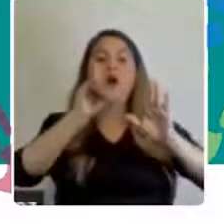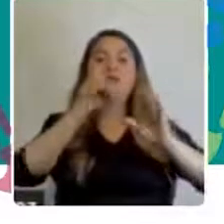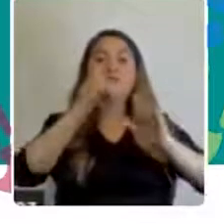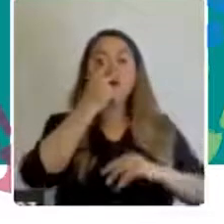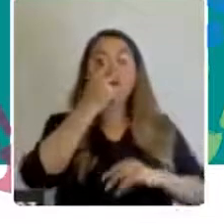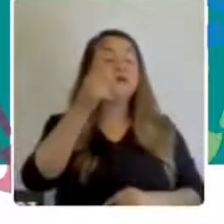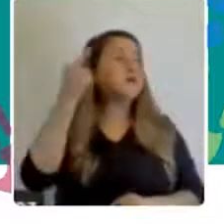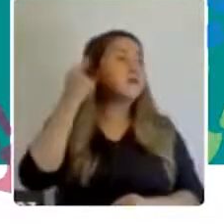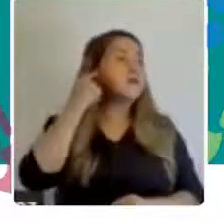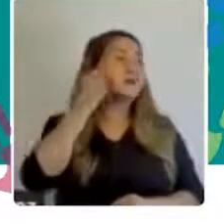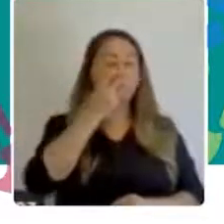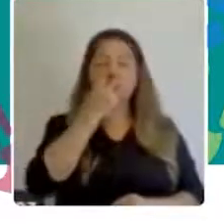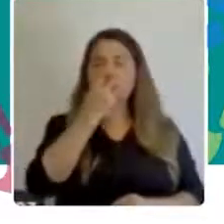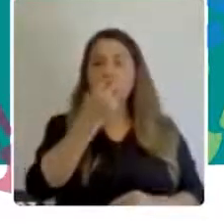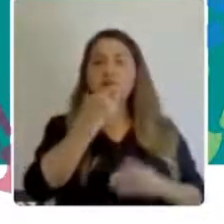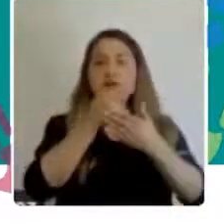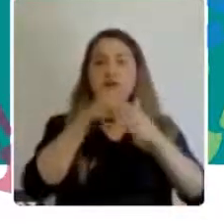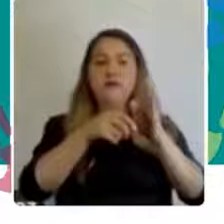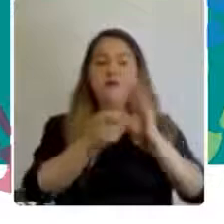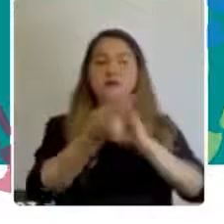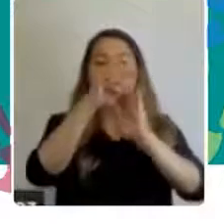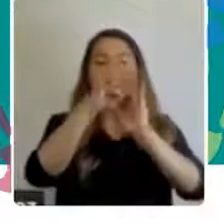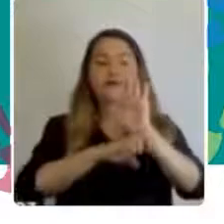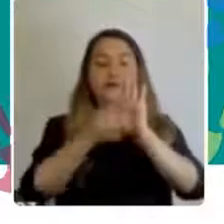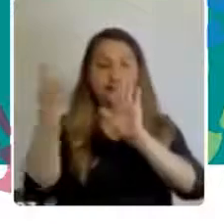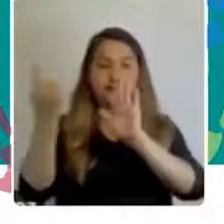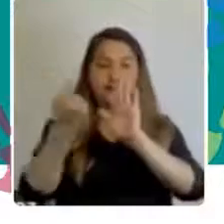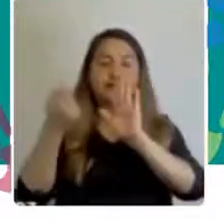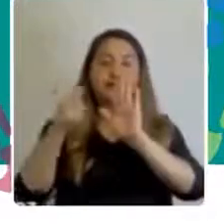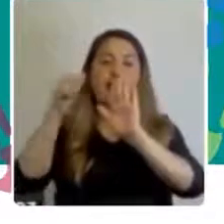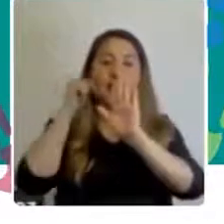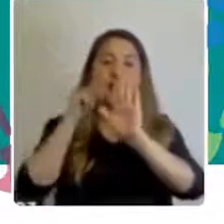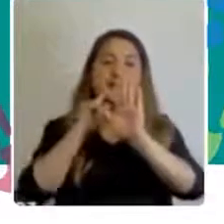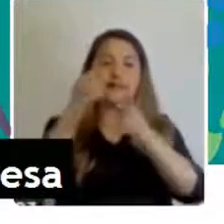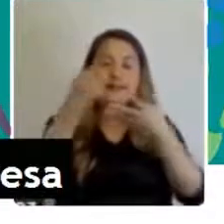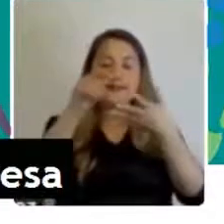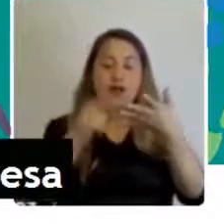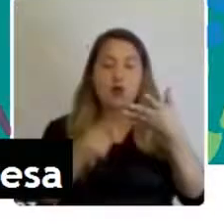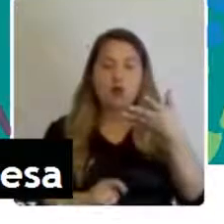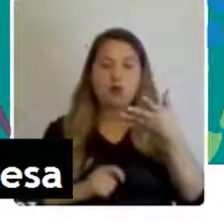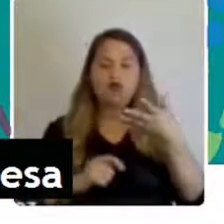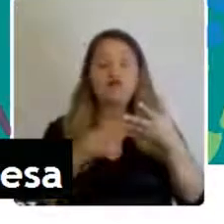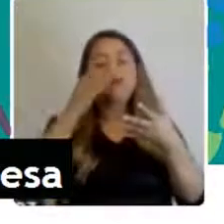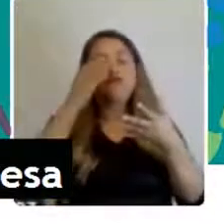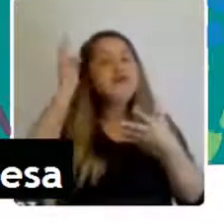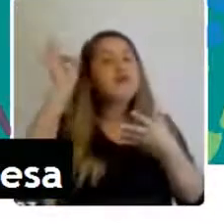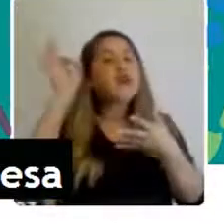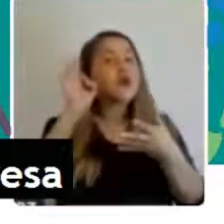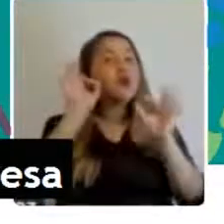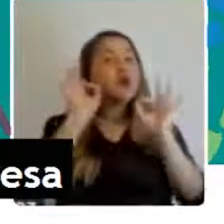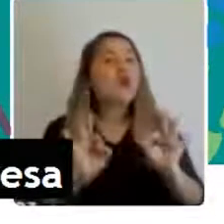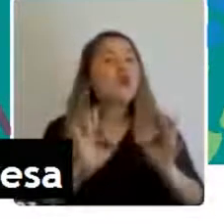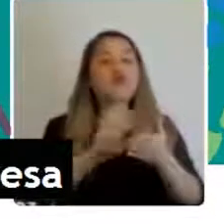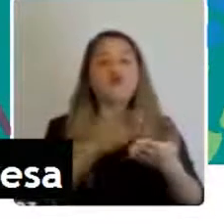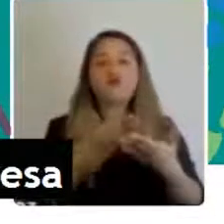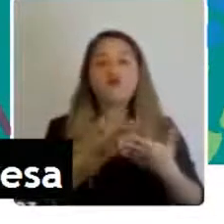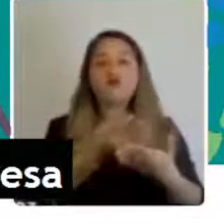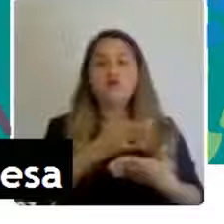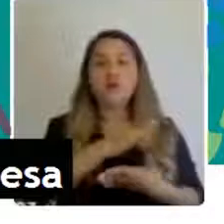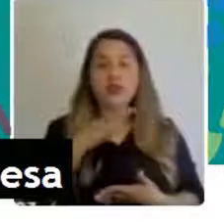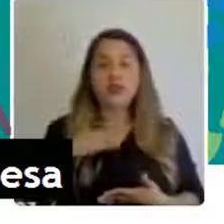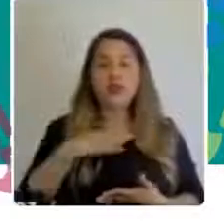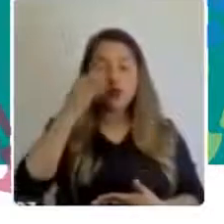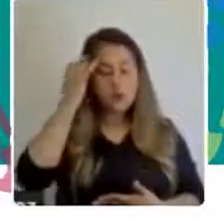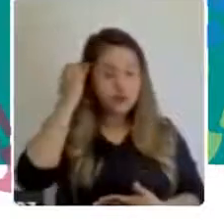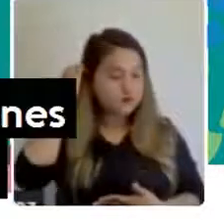we had a meeting at the Minister of Health. So I would like also to invite you, if you